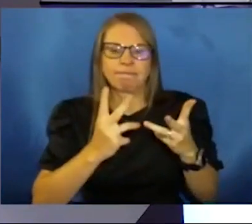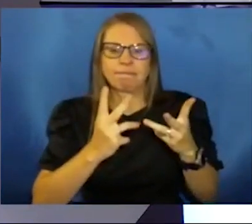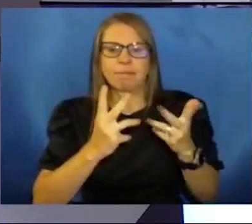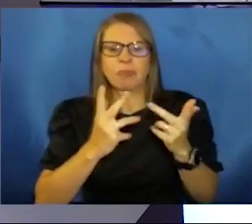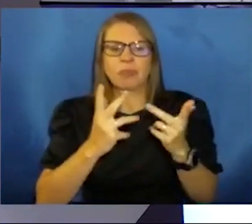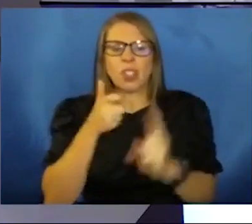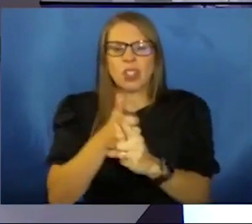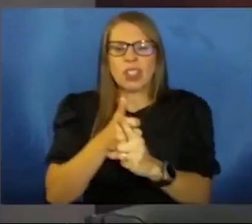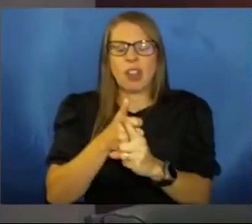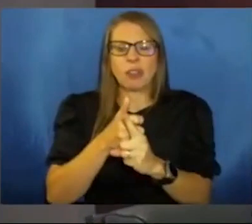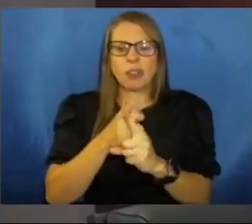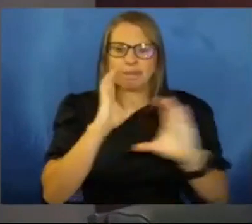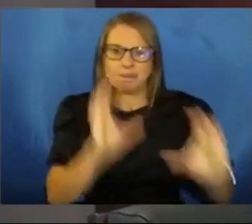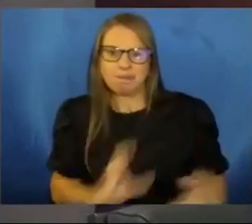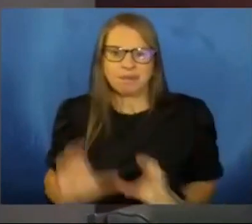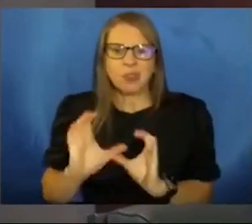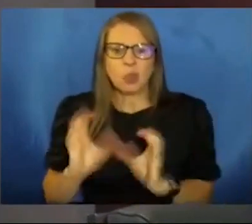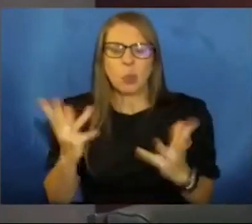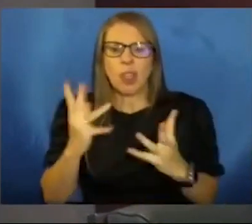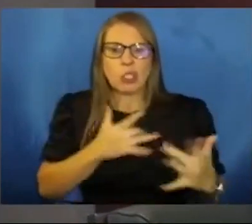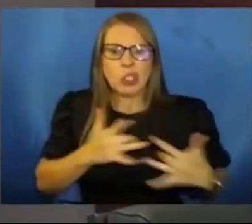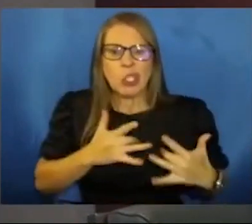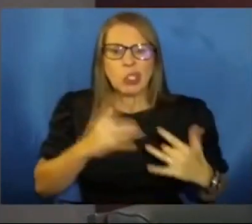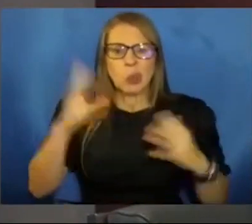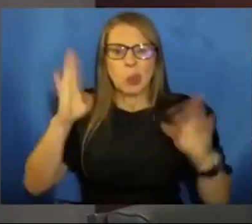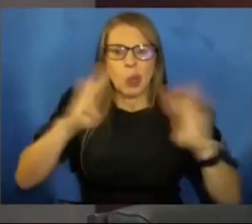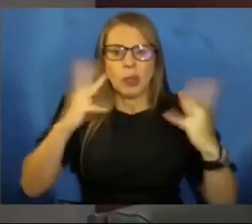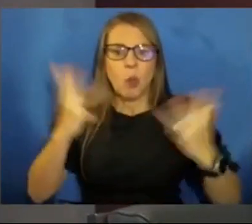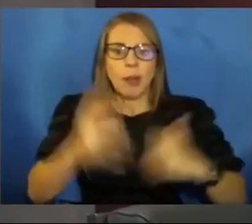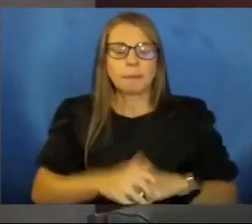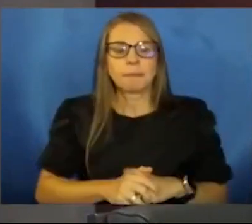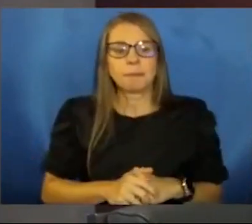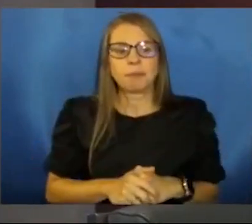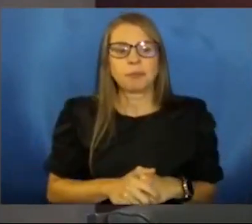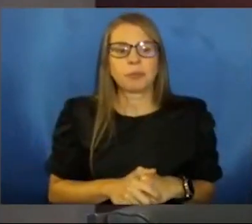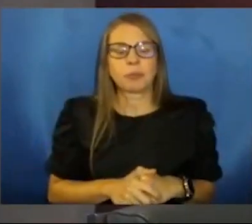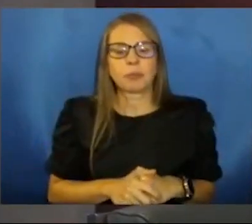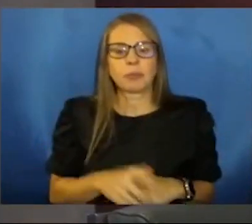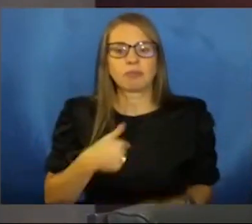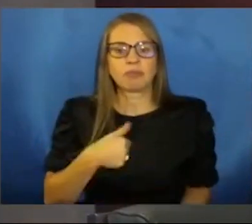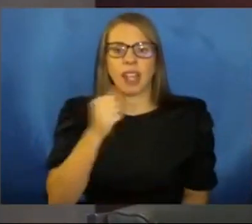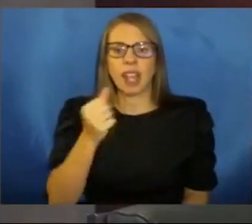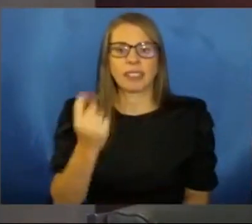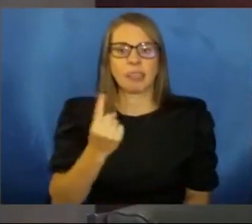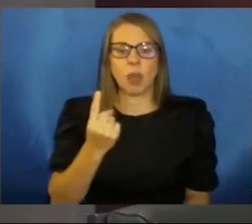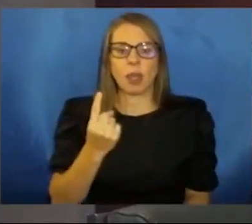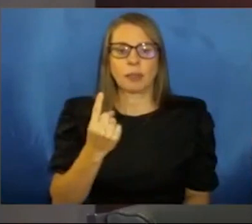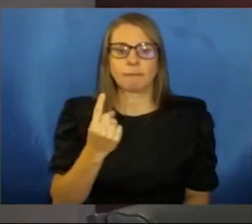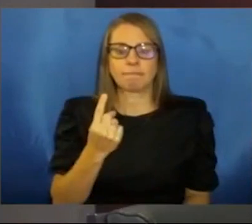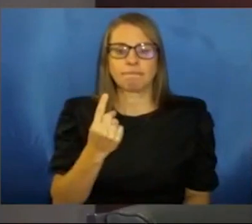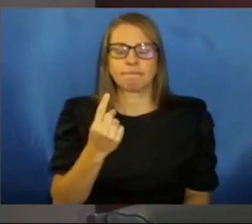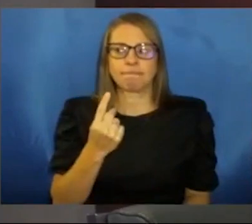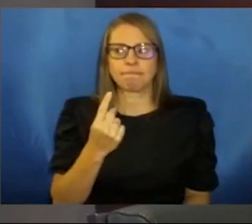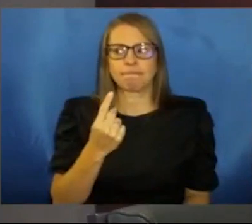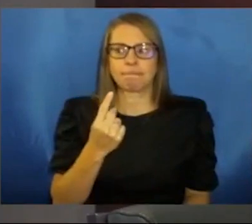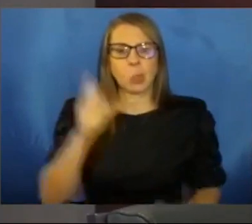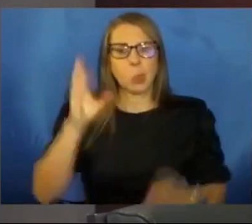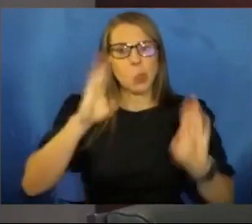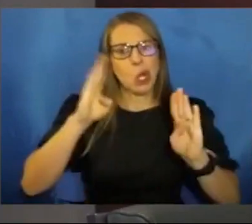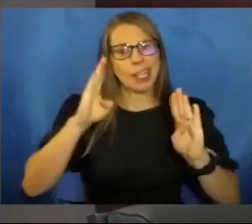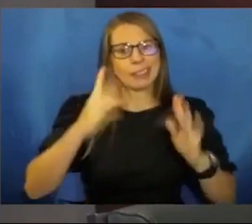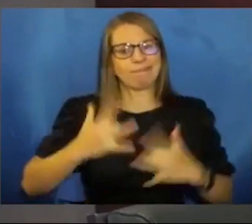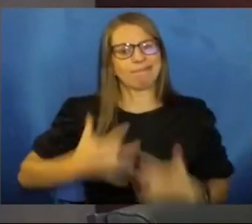leads to not being able to take patients as well. So if we don't slow what many are calling this freight train down, I have to ask you that question, kind of